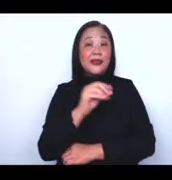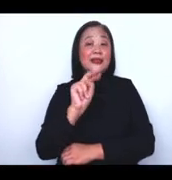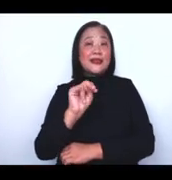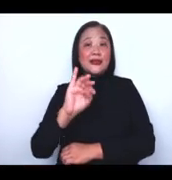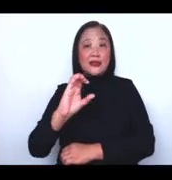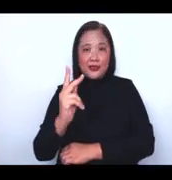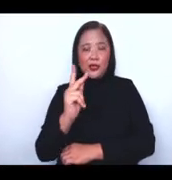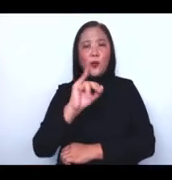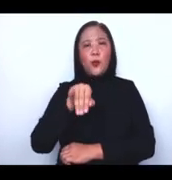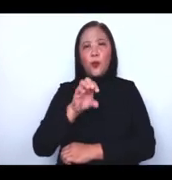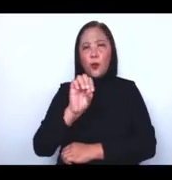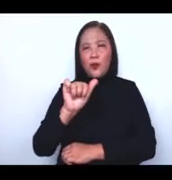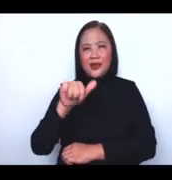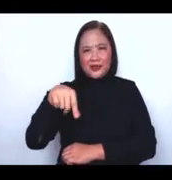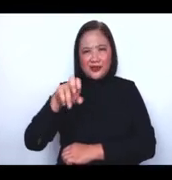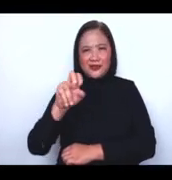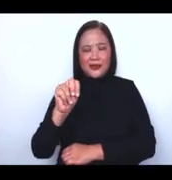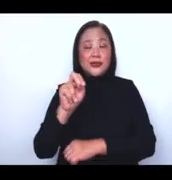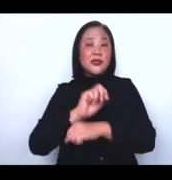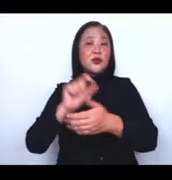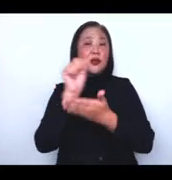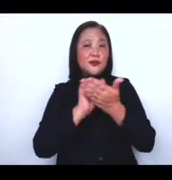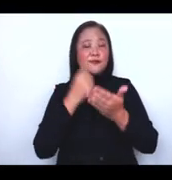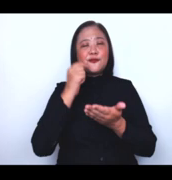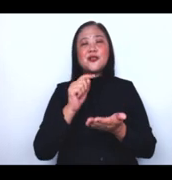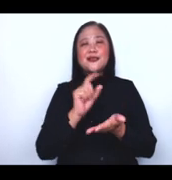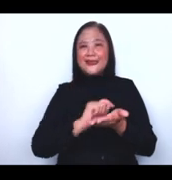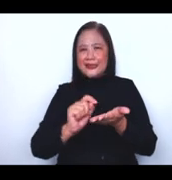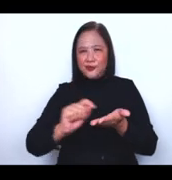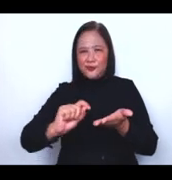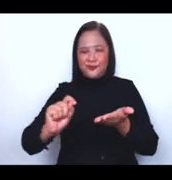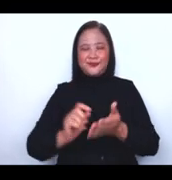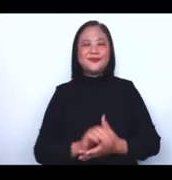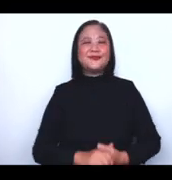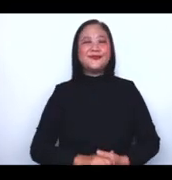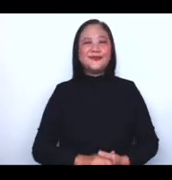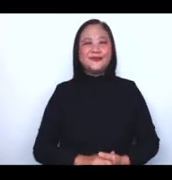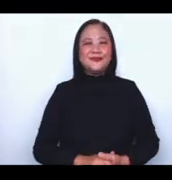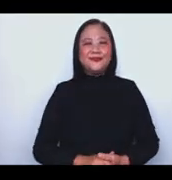Joaquin, National Artist for Literature.